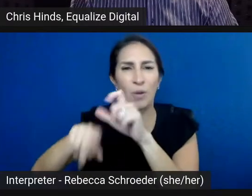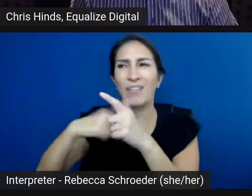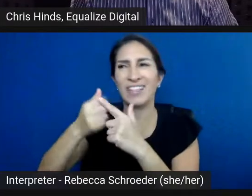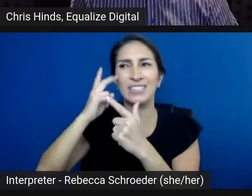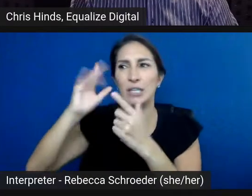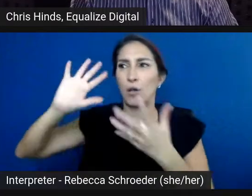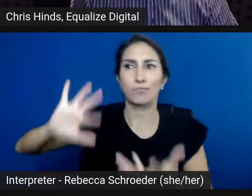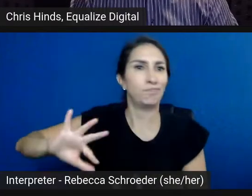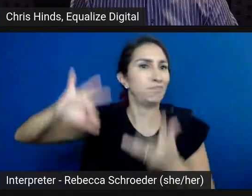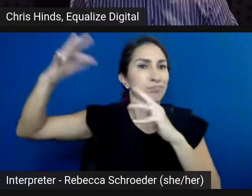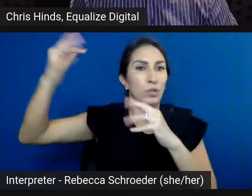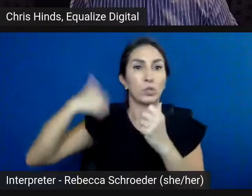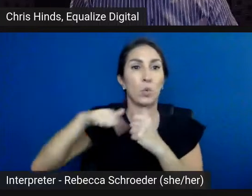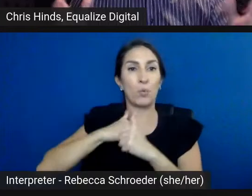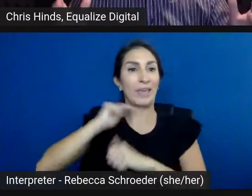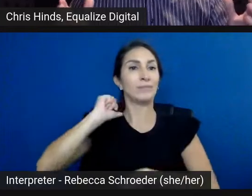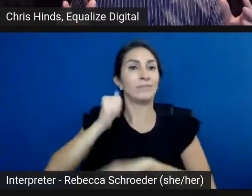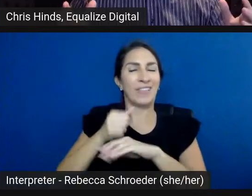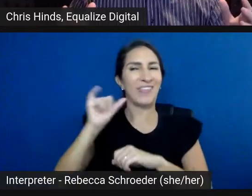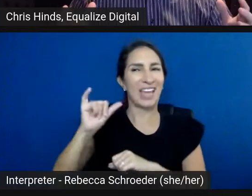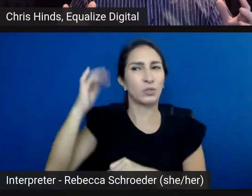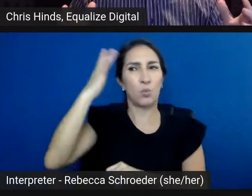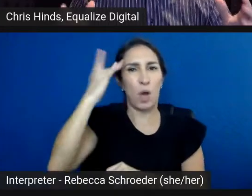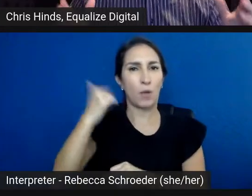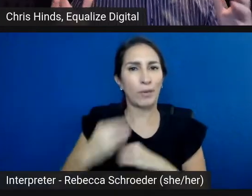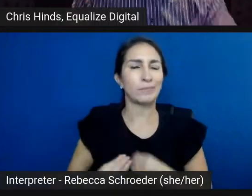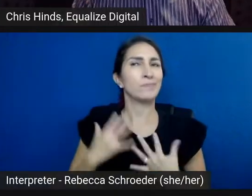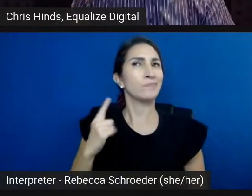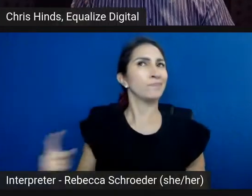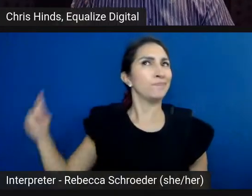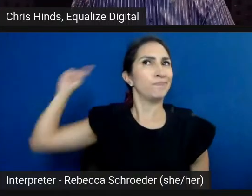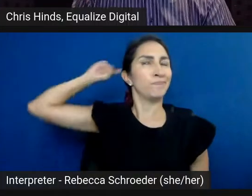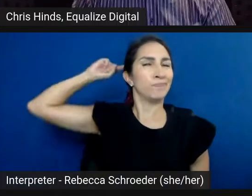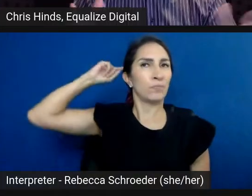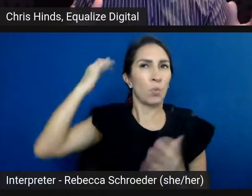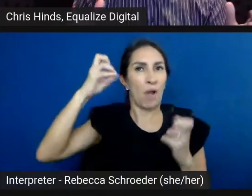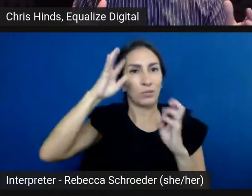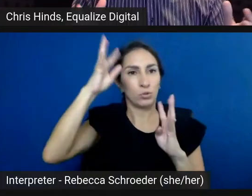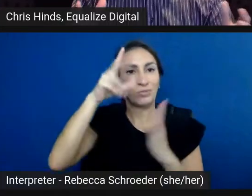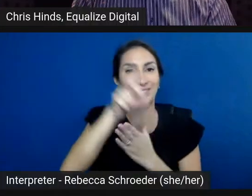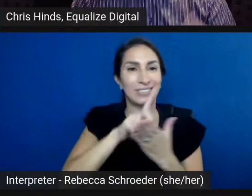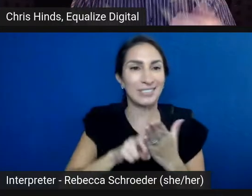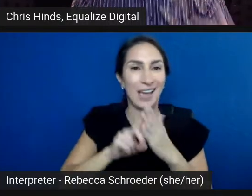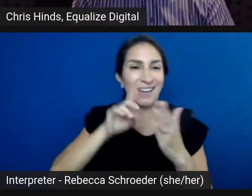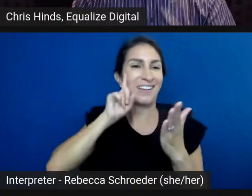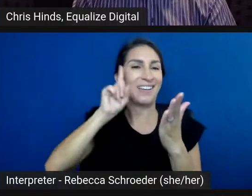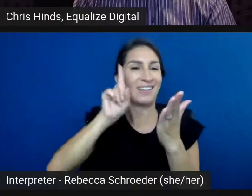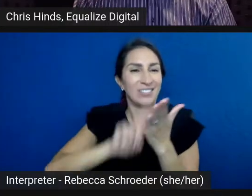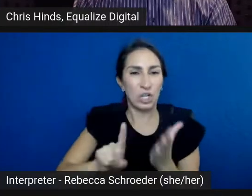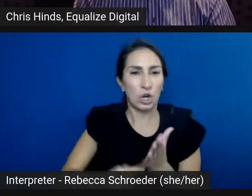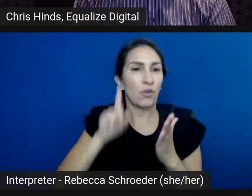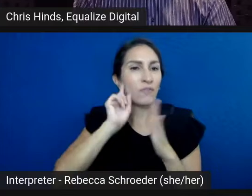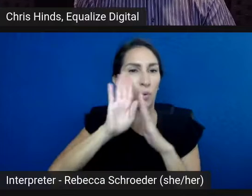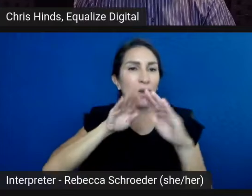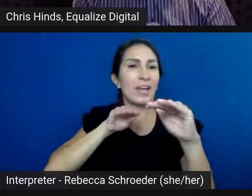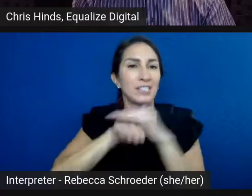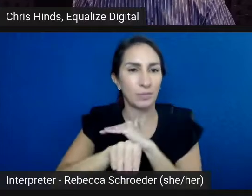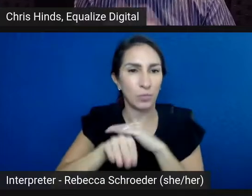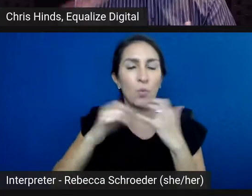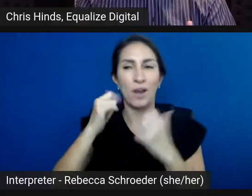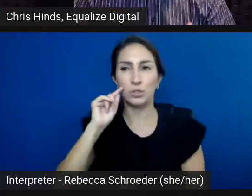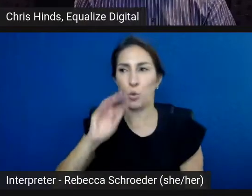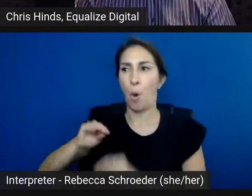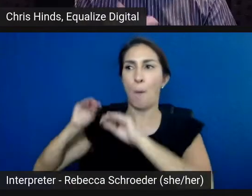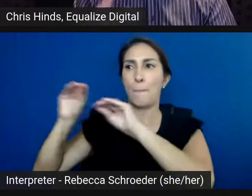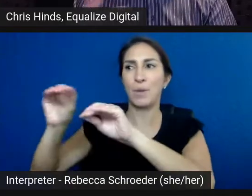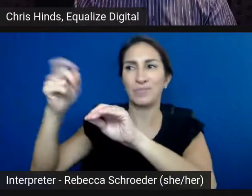Accessibility Checker, because we wanted to have something that was directly in the edit screen to give people direct feedback. And that's been an